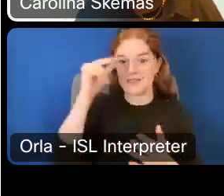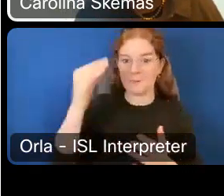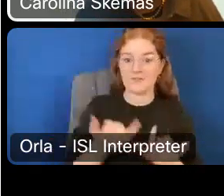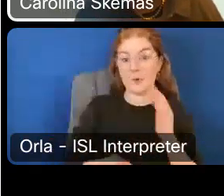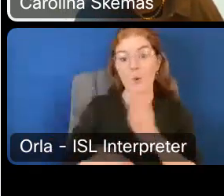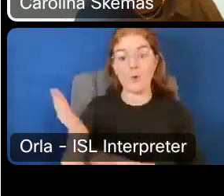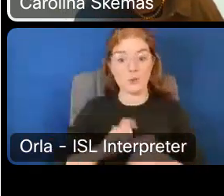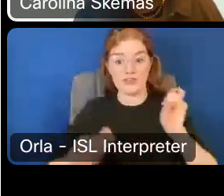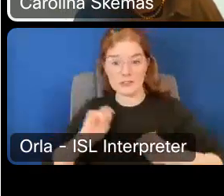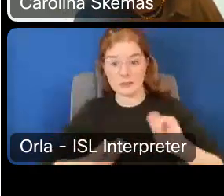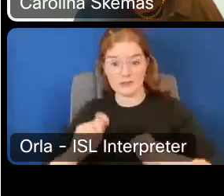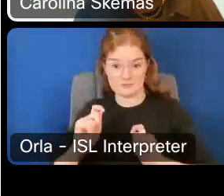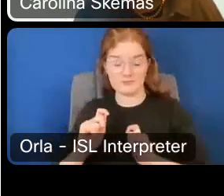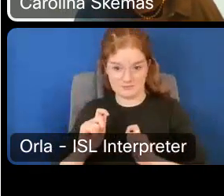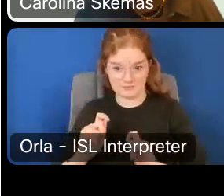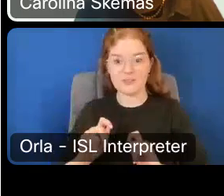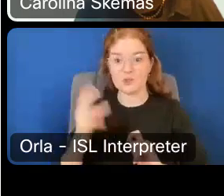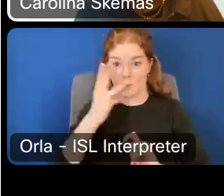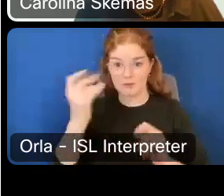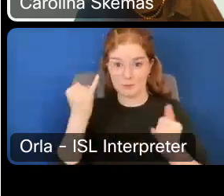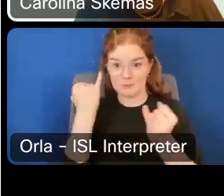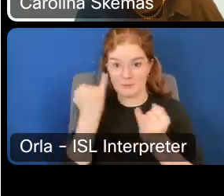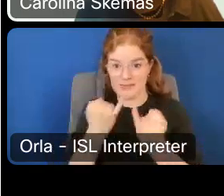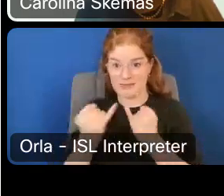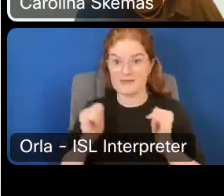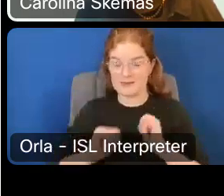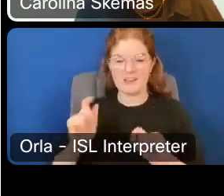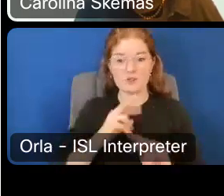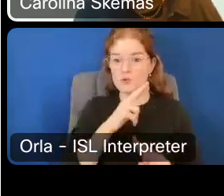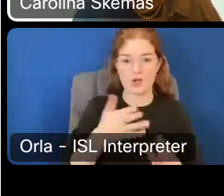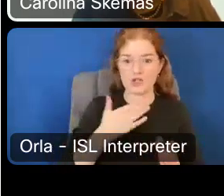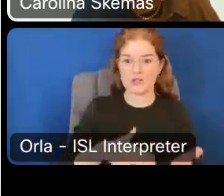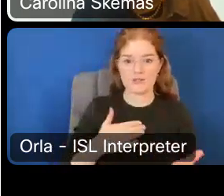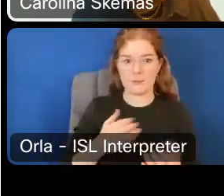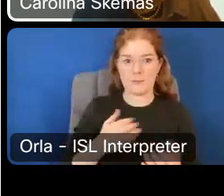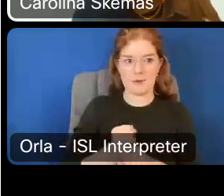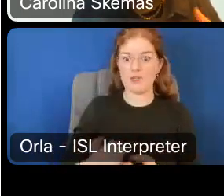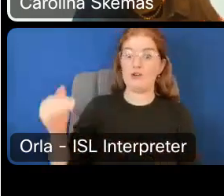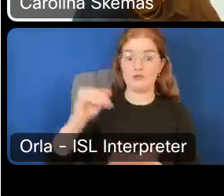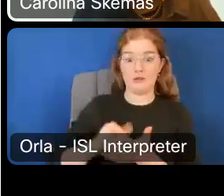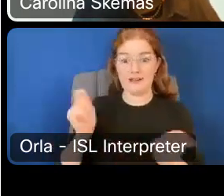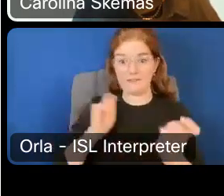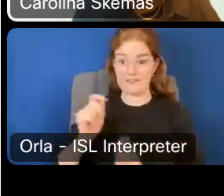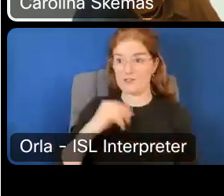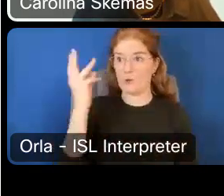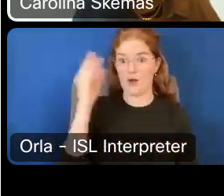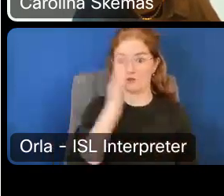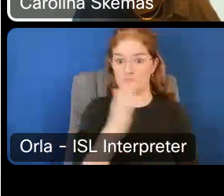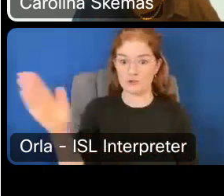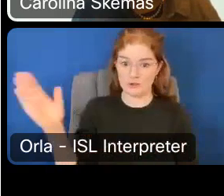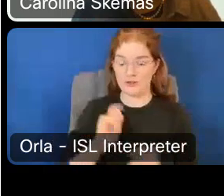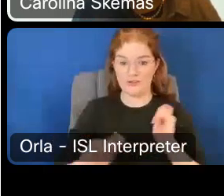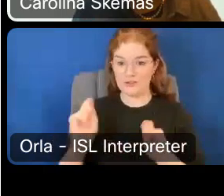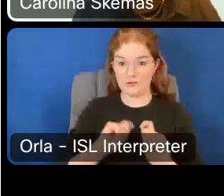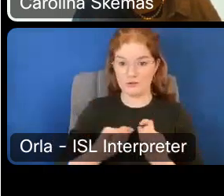a theater play. So it's not only about that kind of point when you go into the theater and you watch the actors delivering that